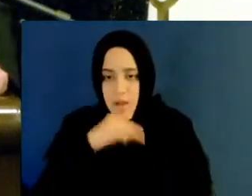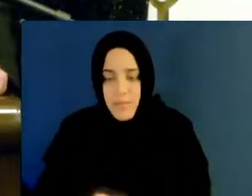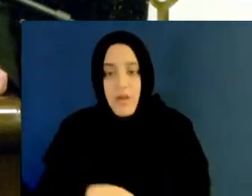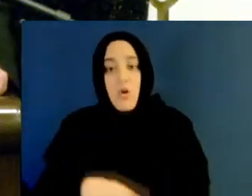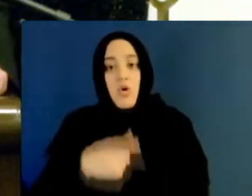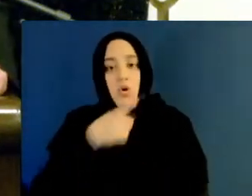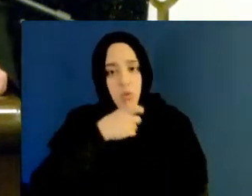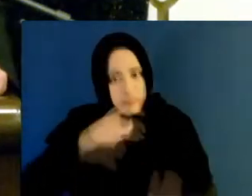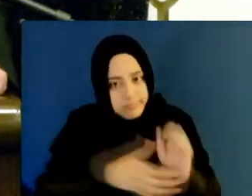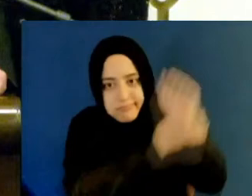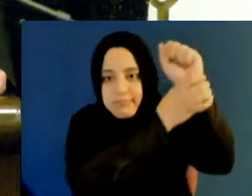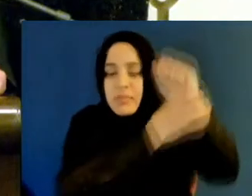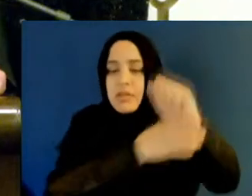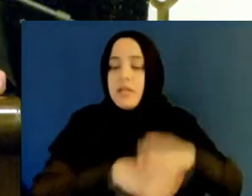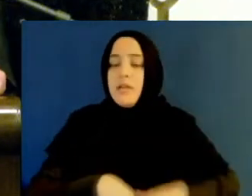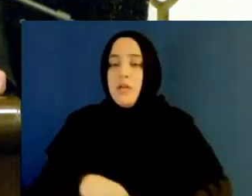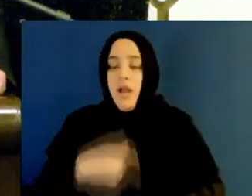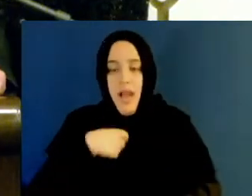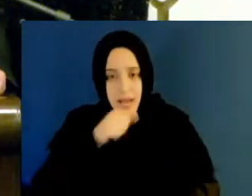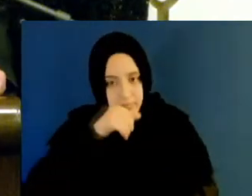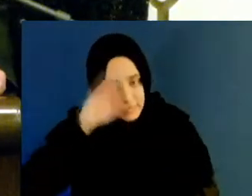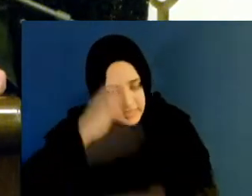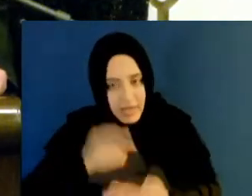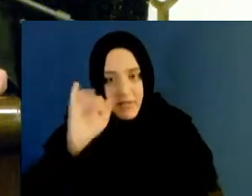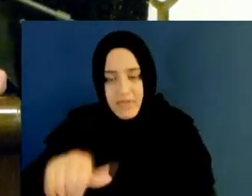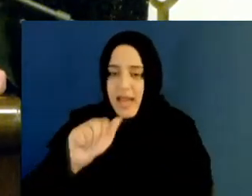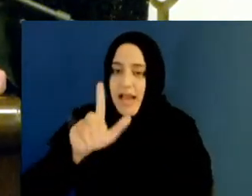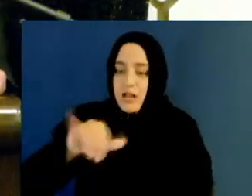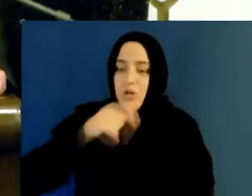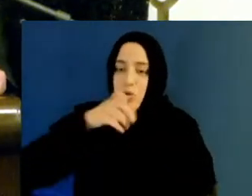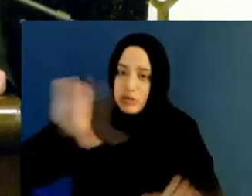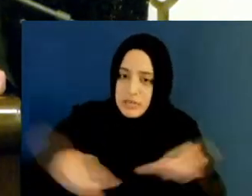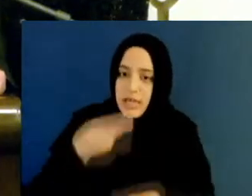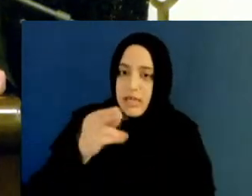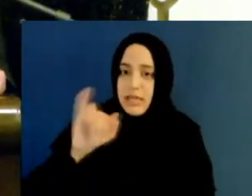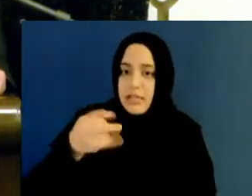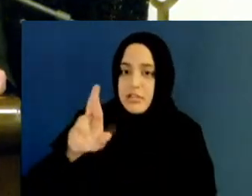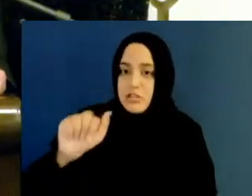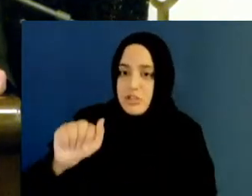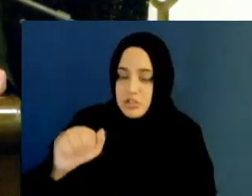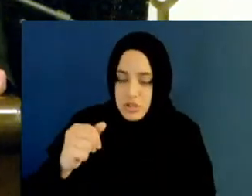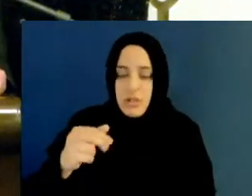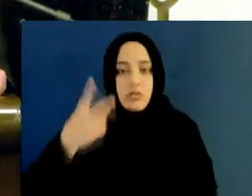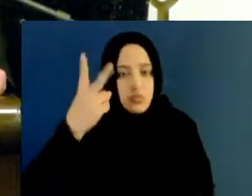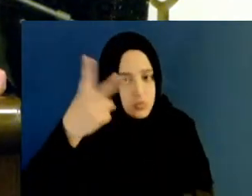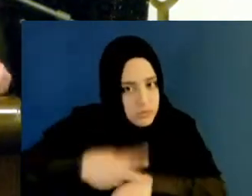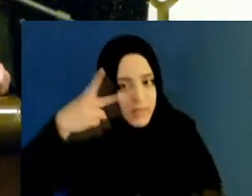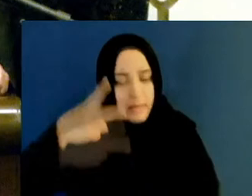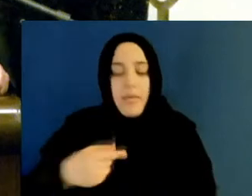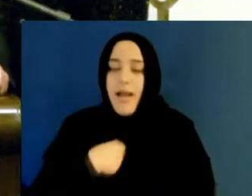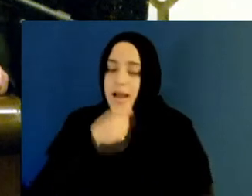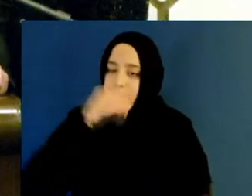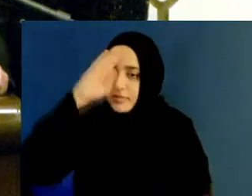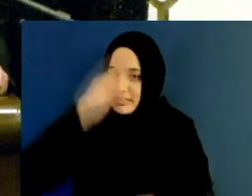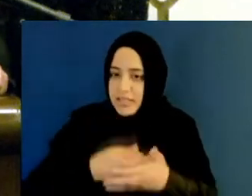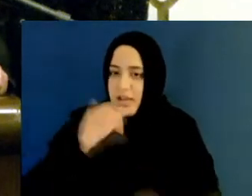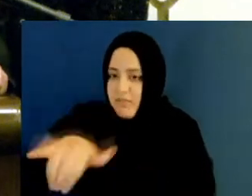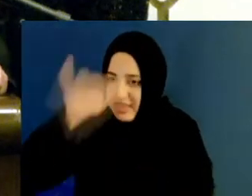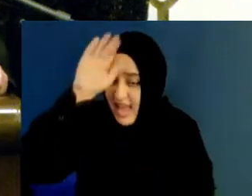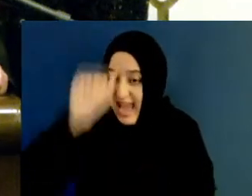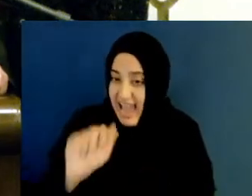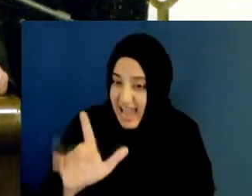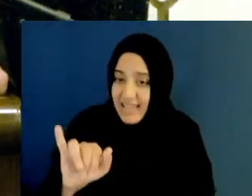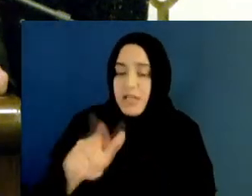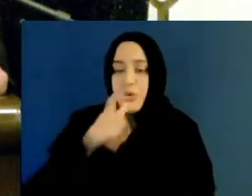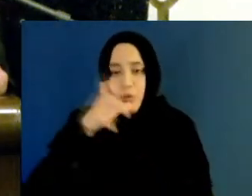performed the hijrah twice. I am the son of that Ali who killed the kuffar in Hunayn and Badr. I am the son of that